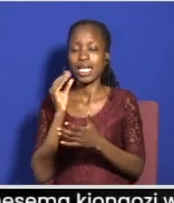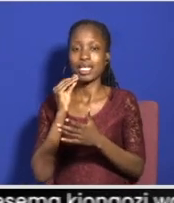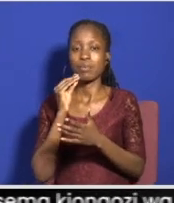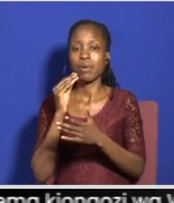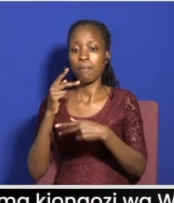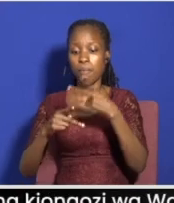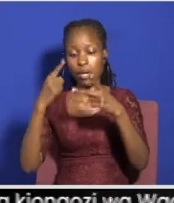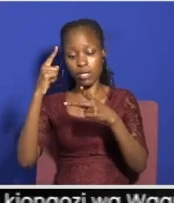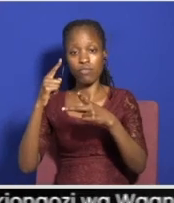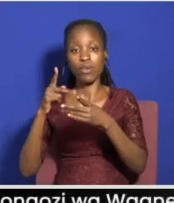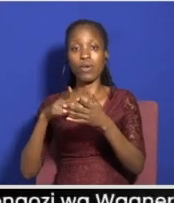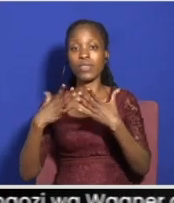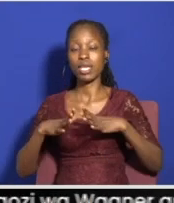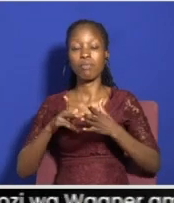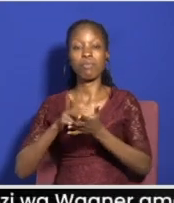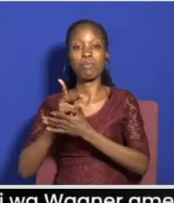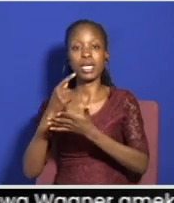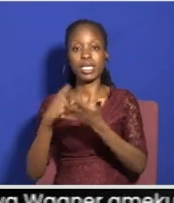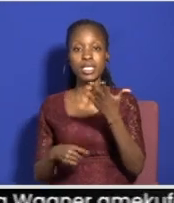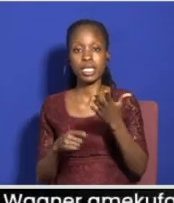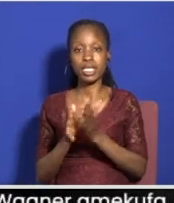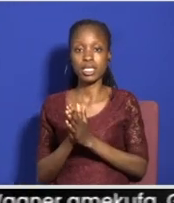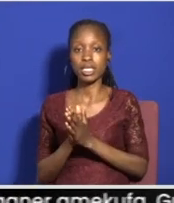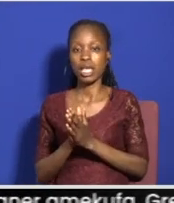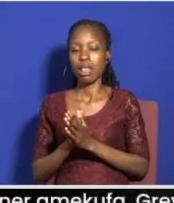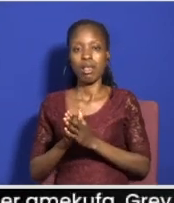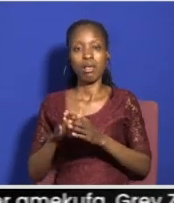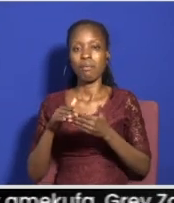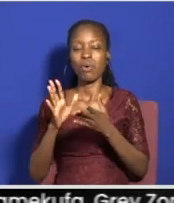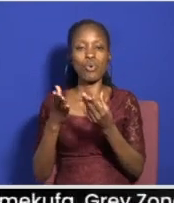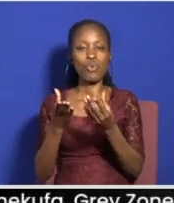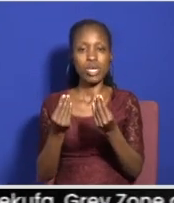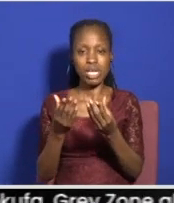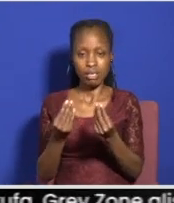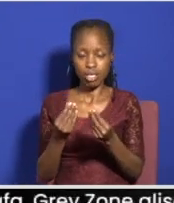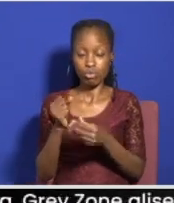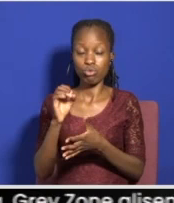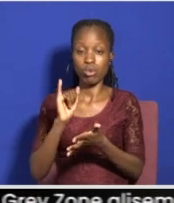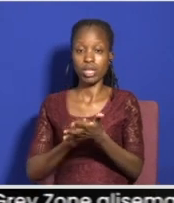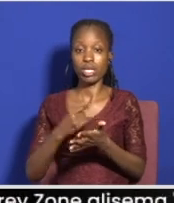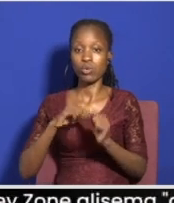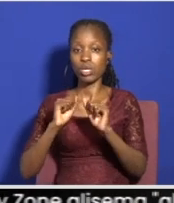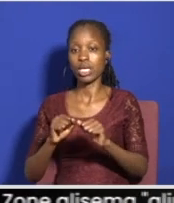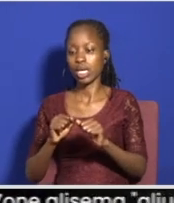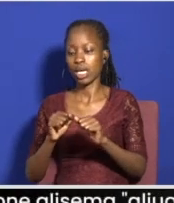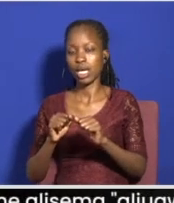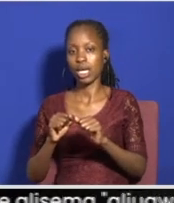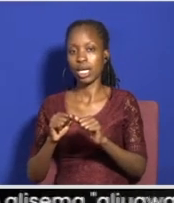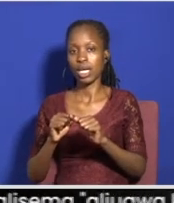taxpayers much more palatable so that we can drive compliance,